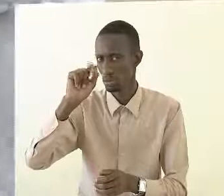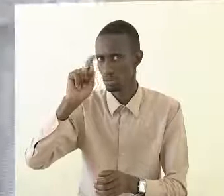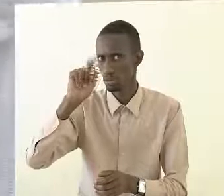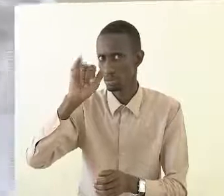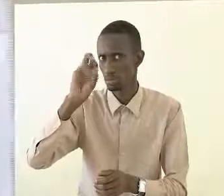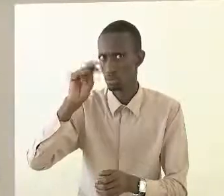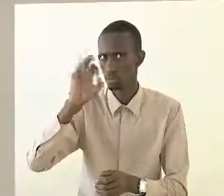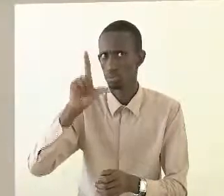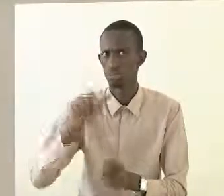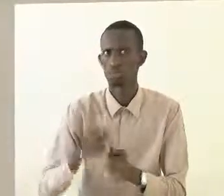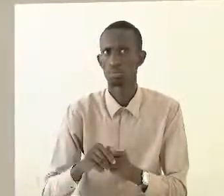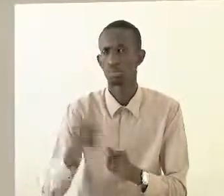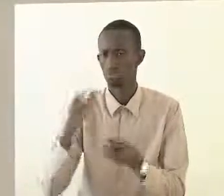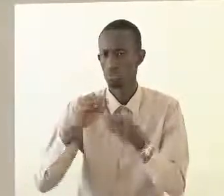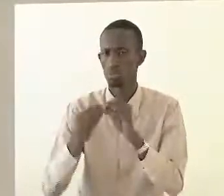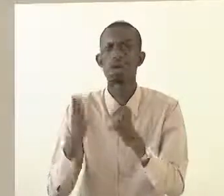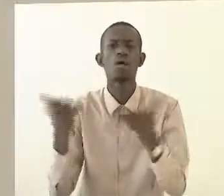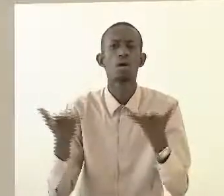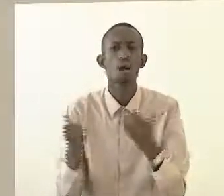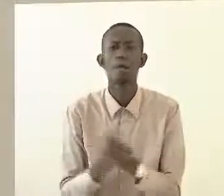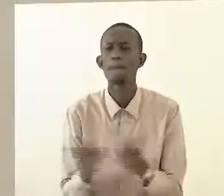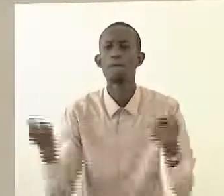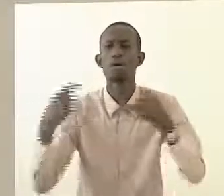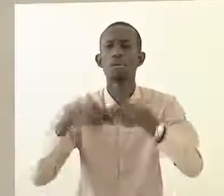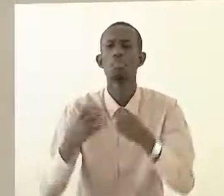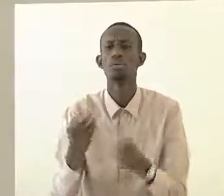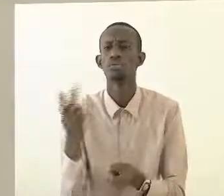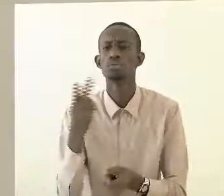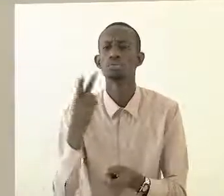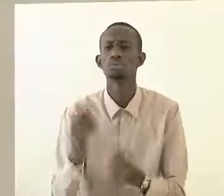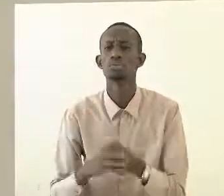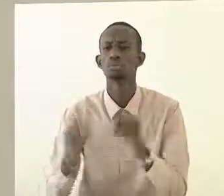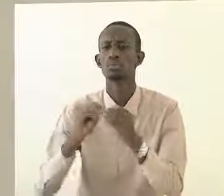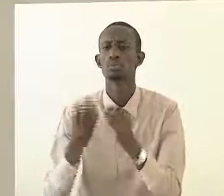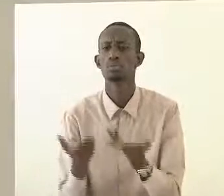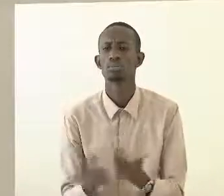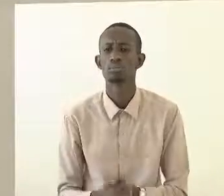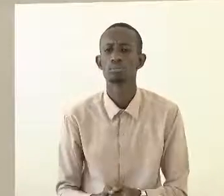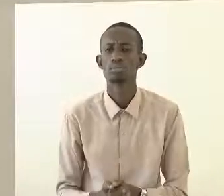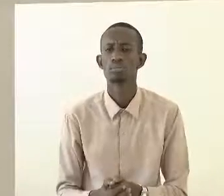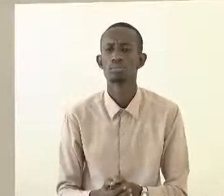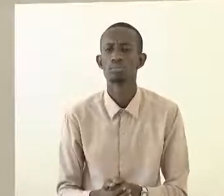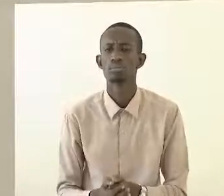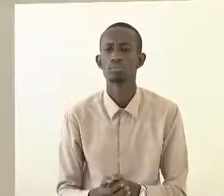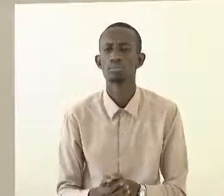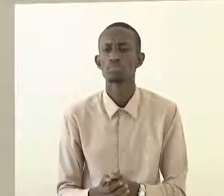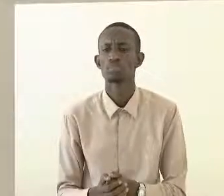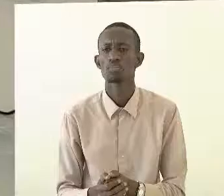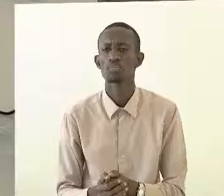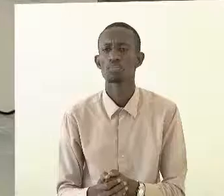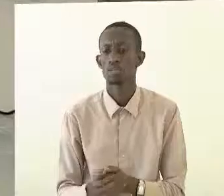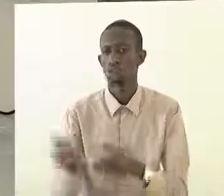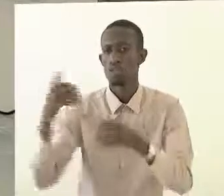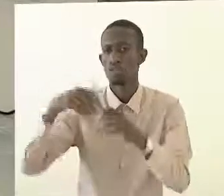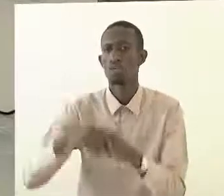So how to integrate, how to evaluate those kind of integrals involving a polynomial